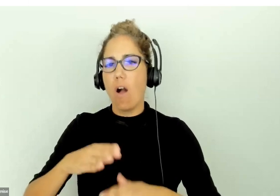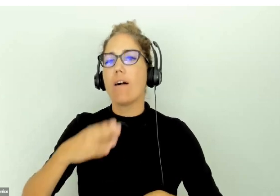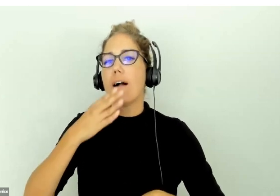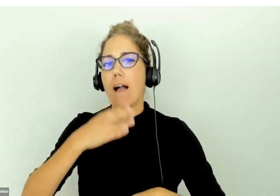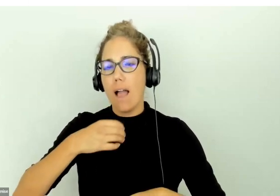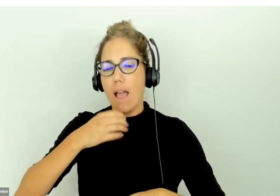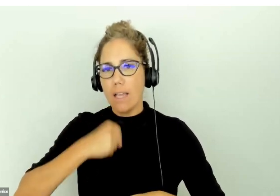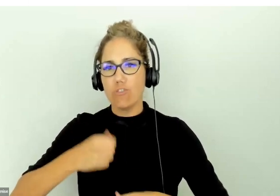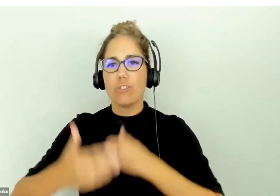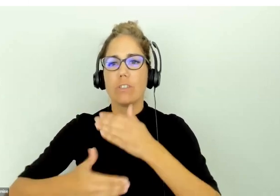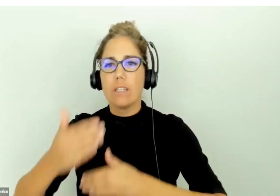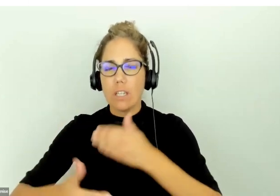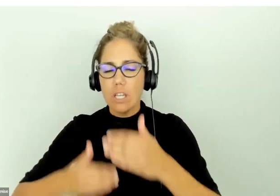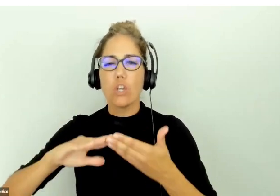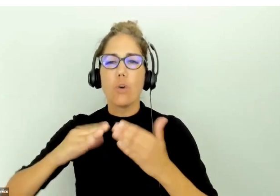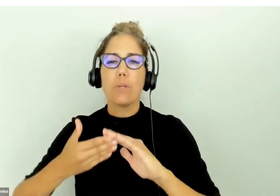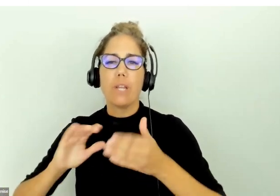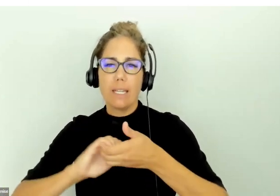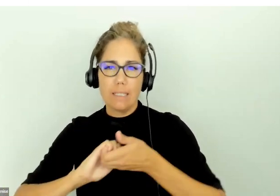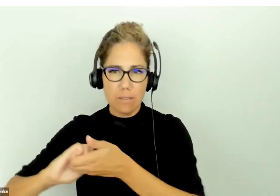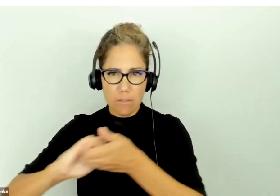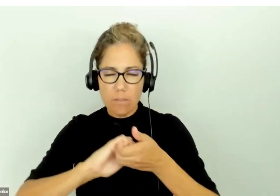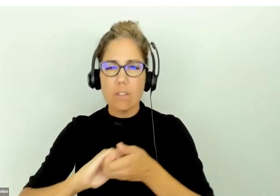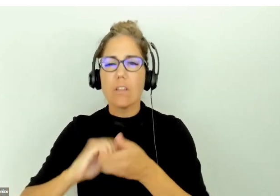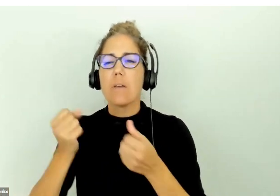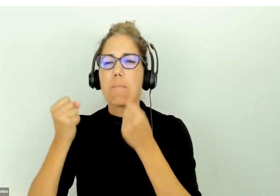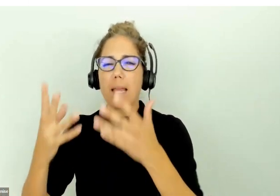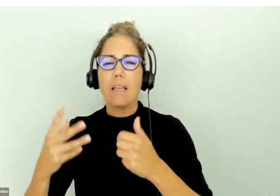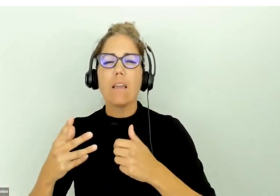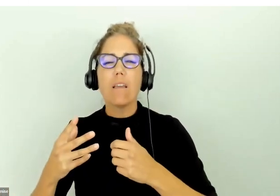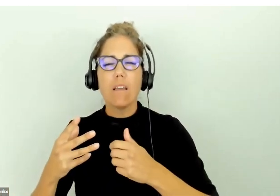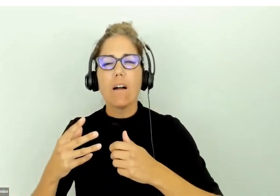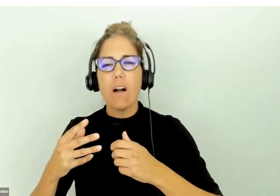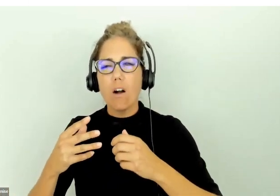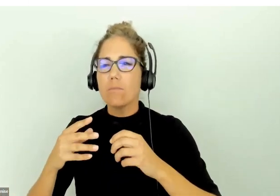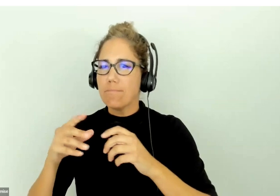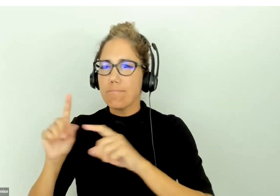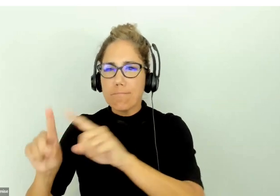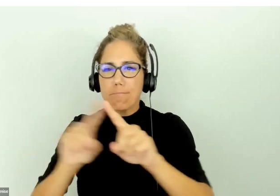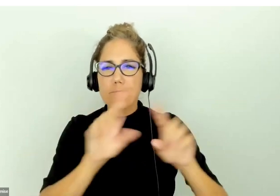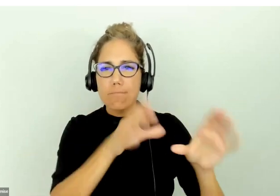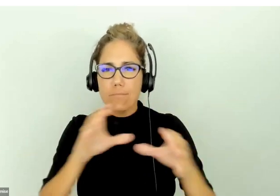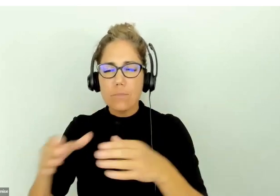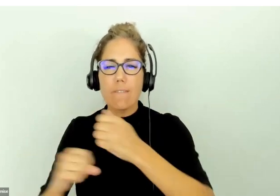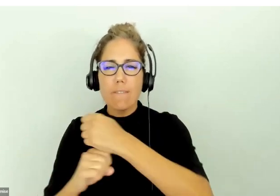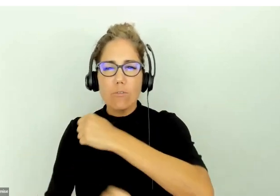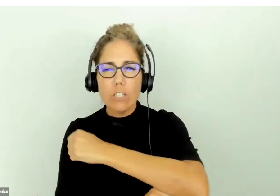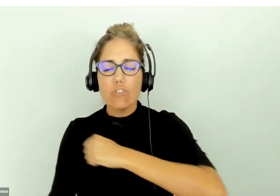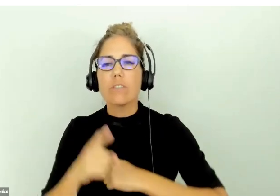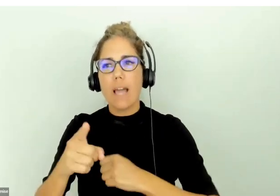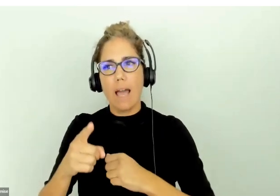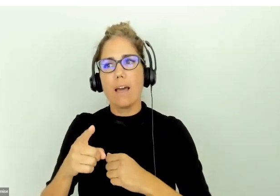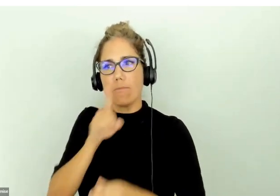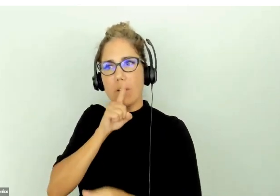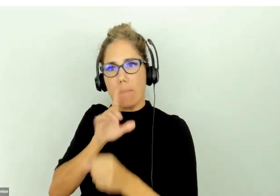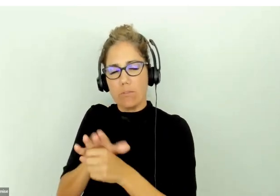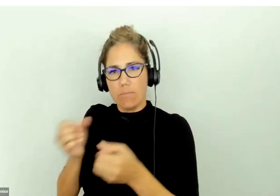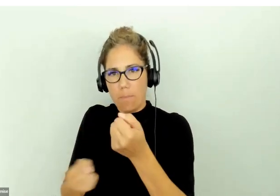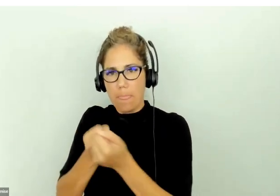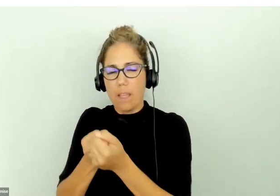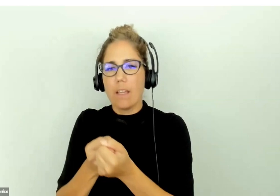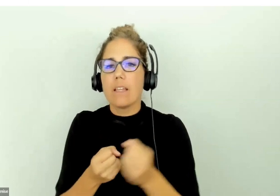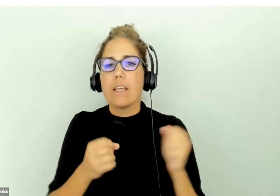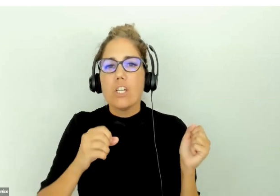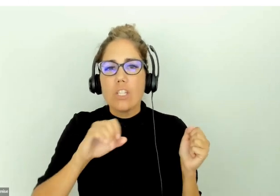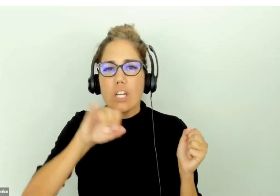Engagement Collaborative, which is made up of a number of foundations who are just committed to and supporting this work. The John A.